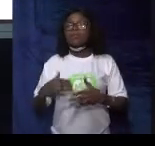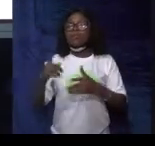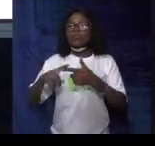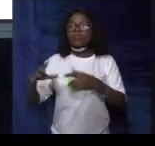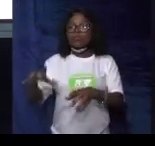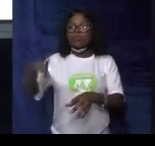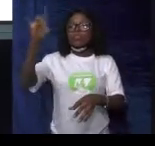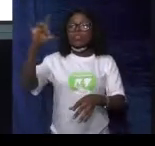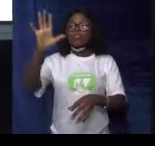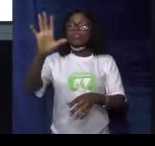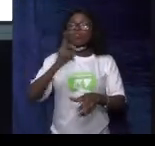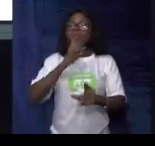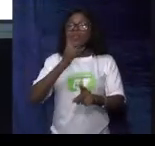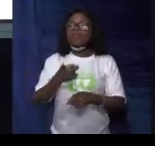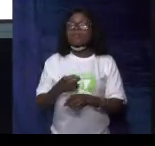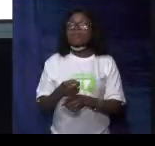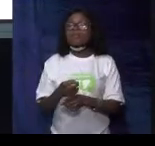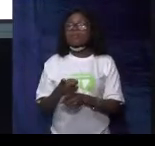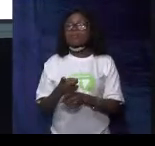select your answer.